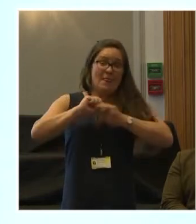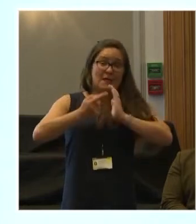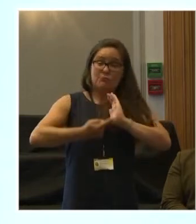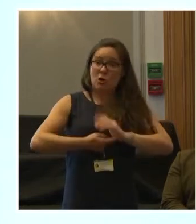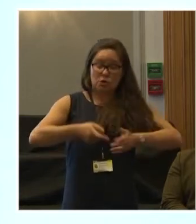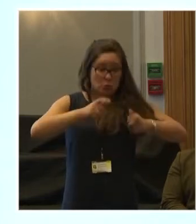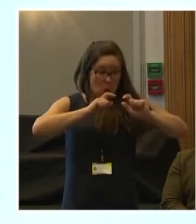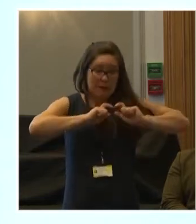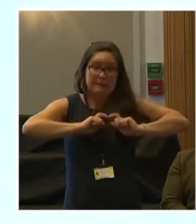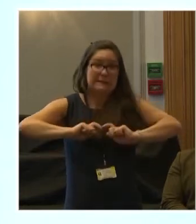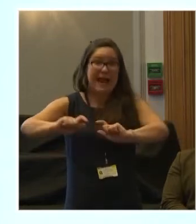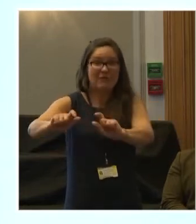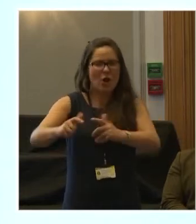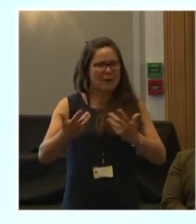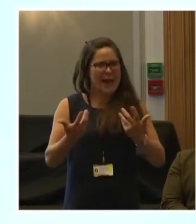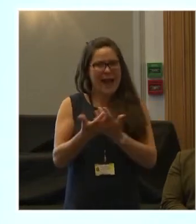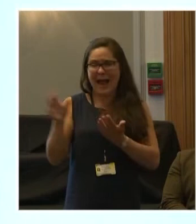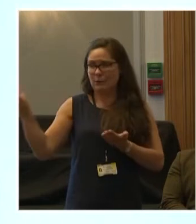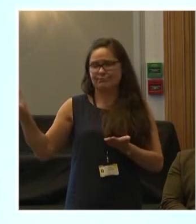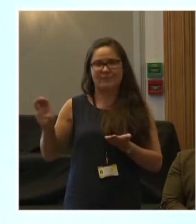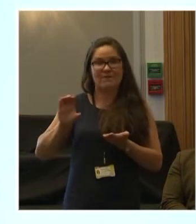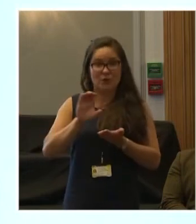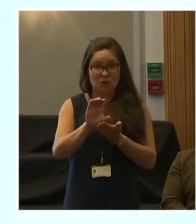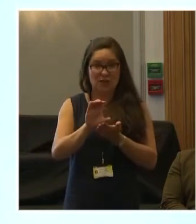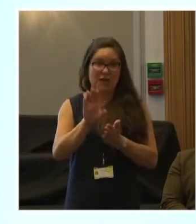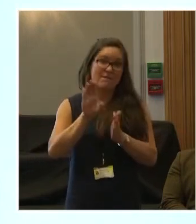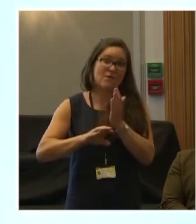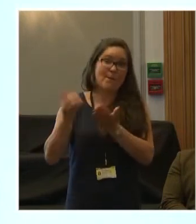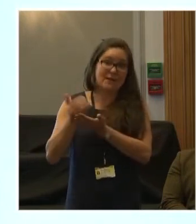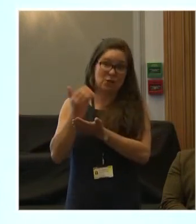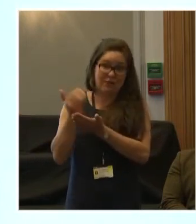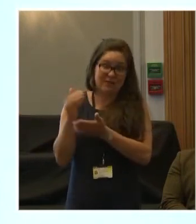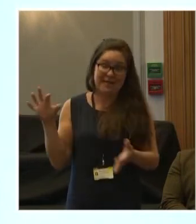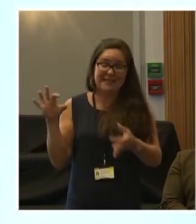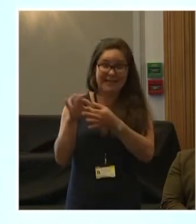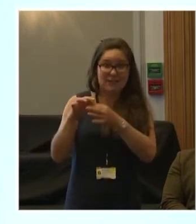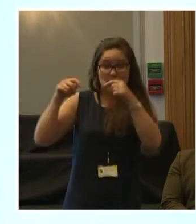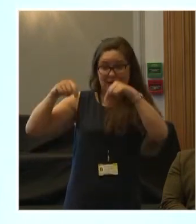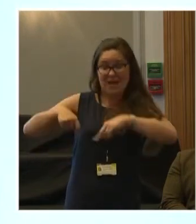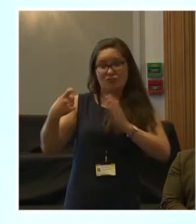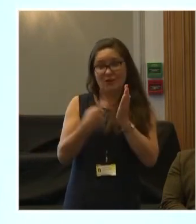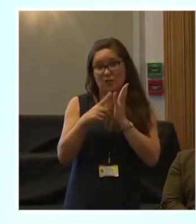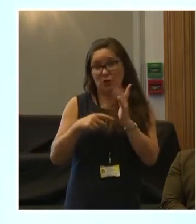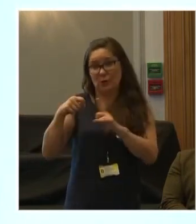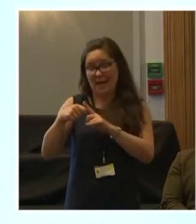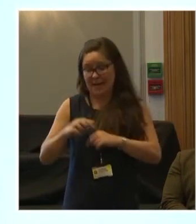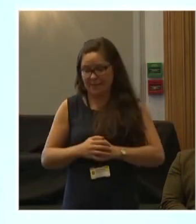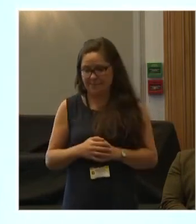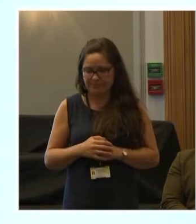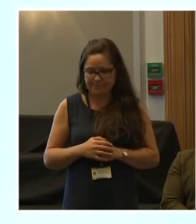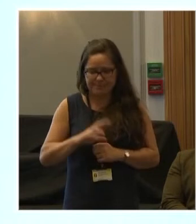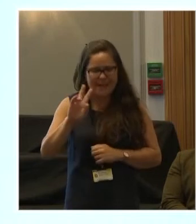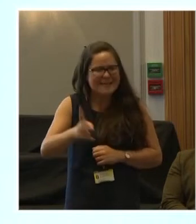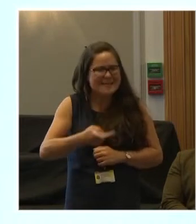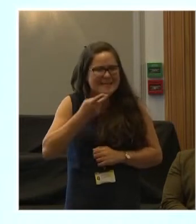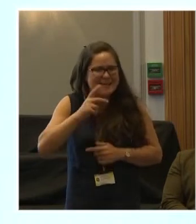explore thanks to additional funding made direct to Moorfields Eye Charity from Retina UK. The second project explores